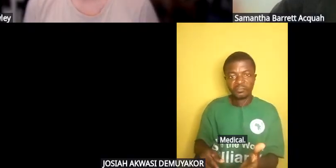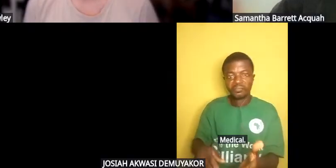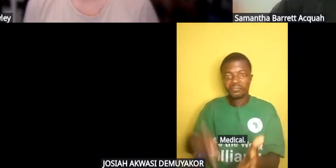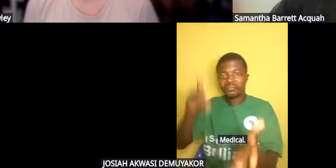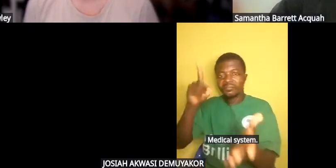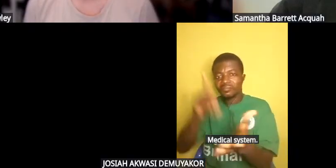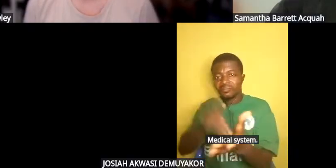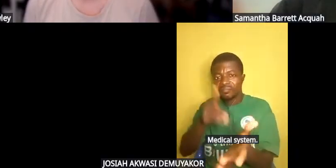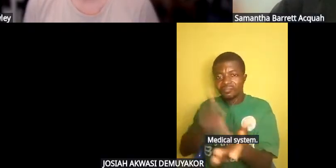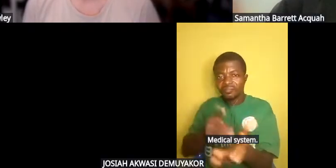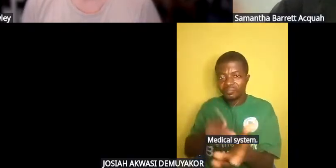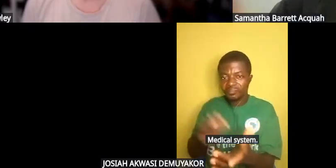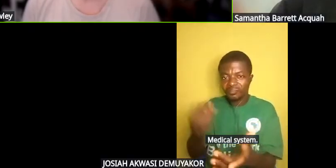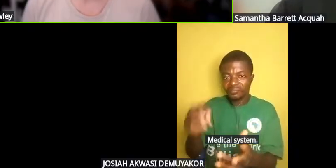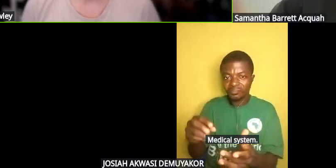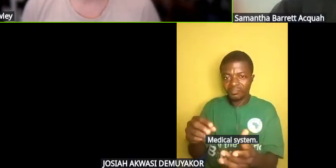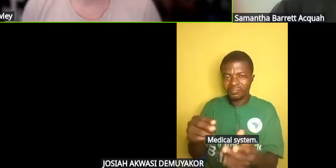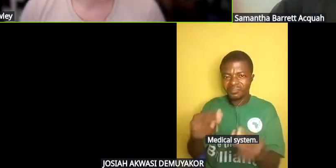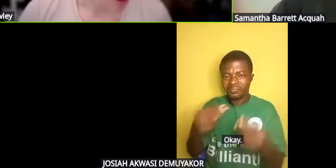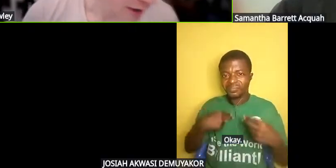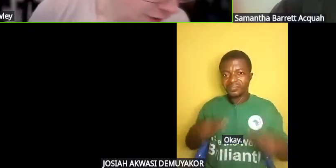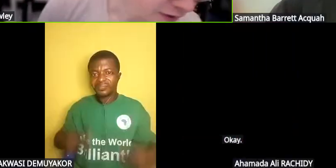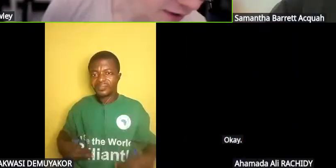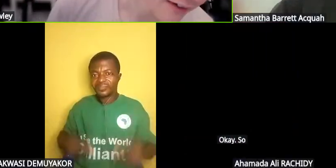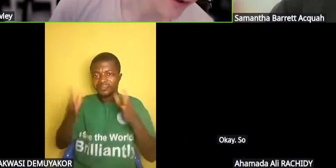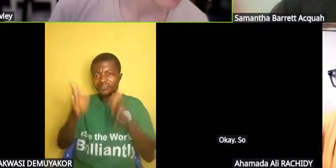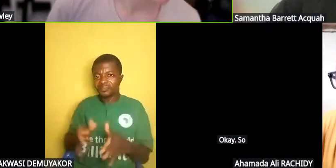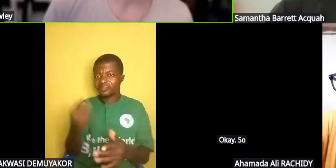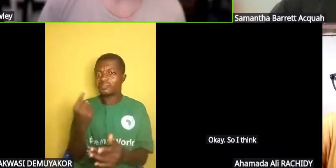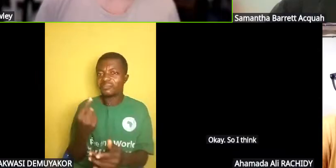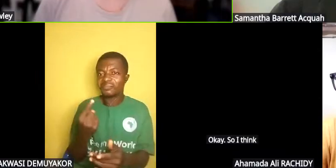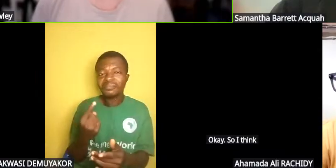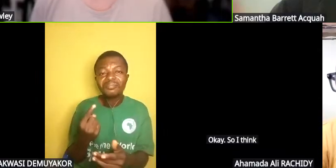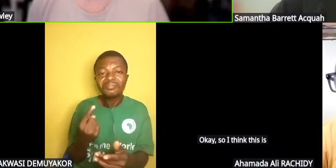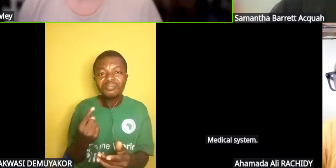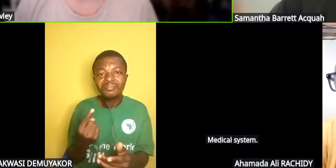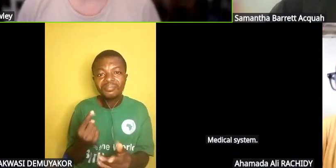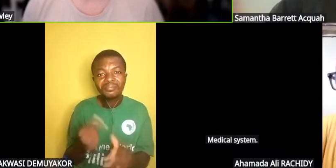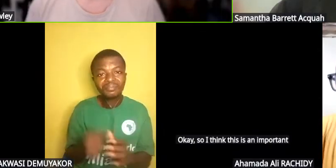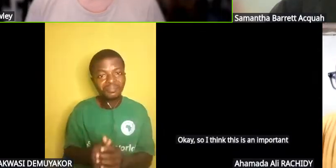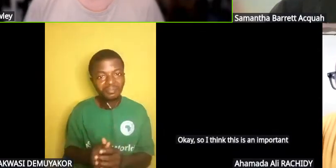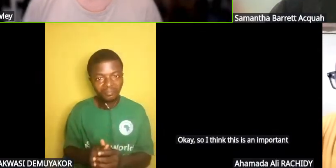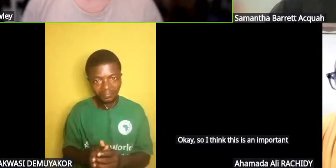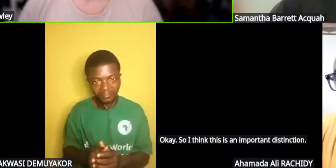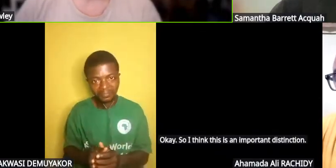system? Okay, so I think this is an important